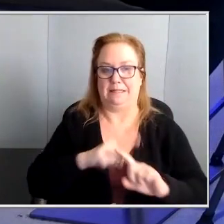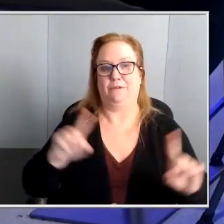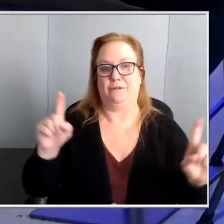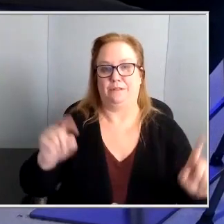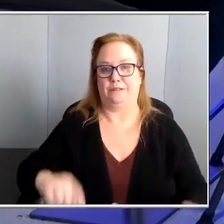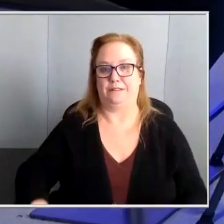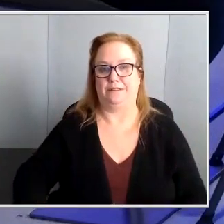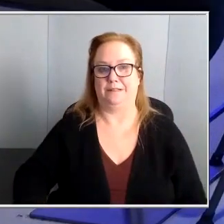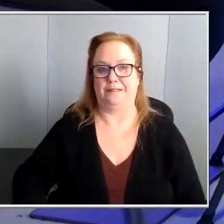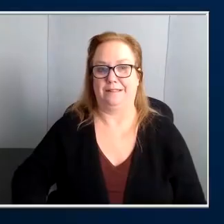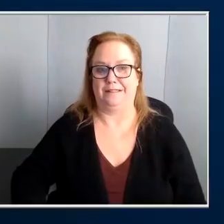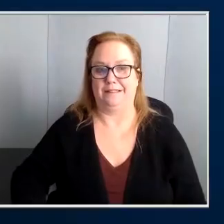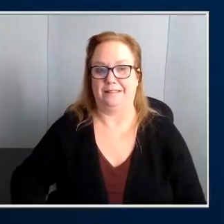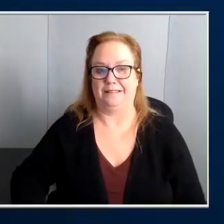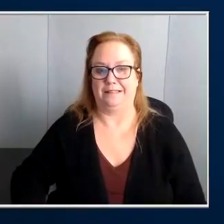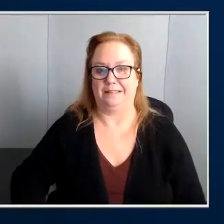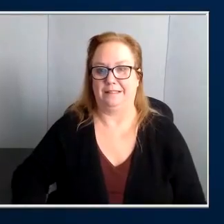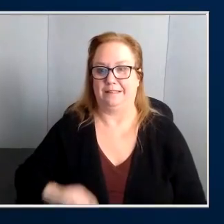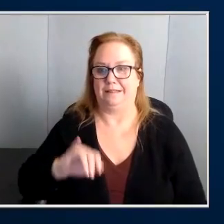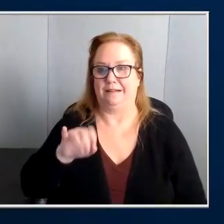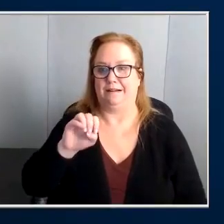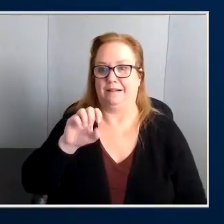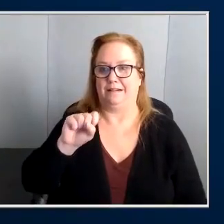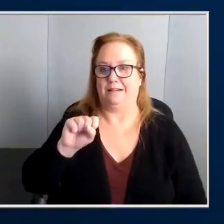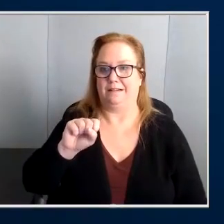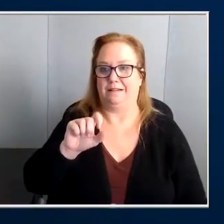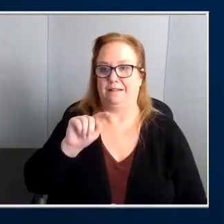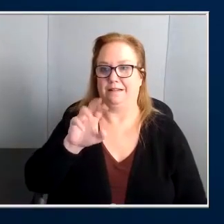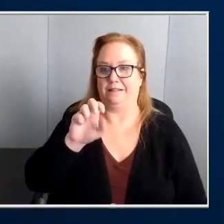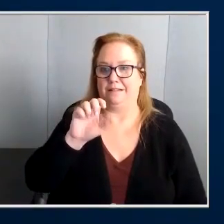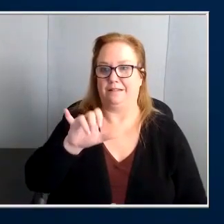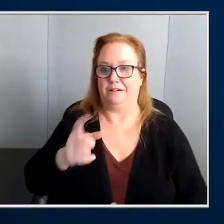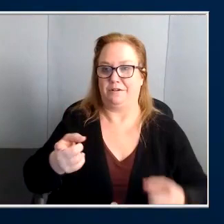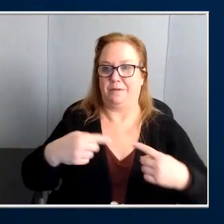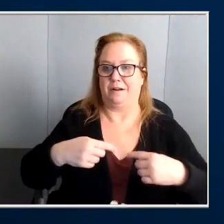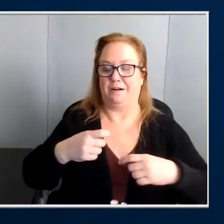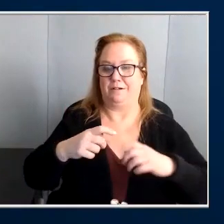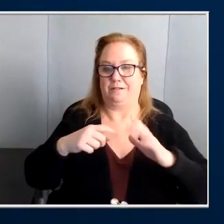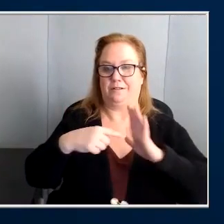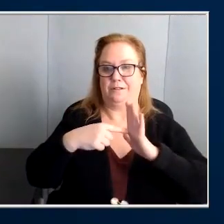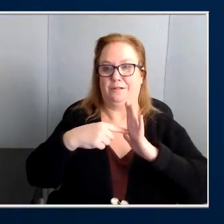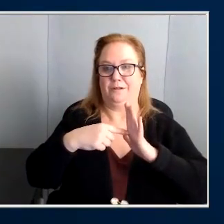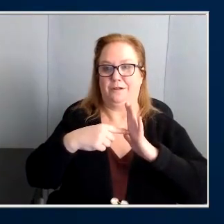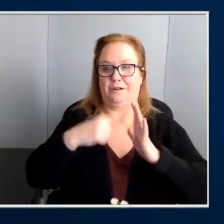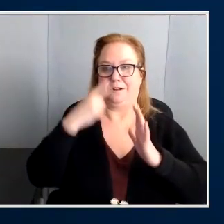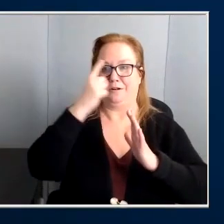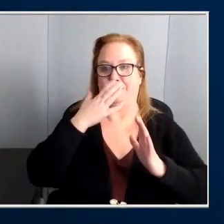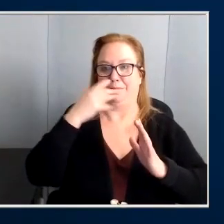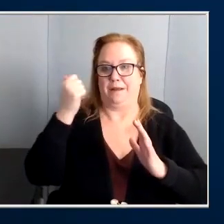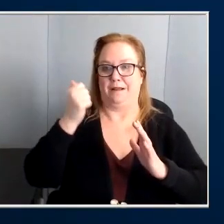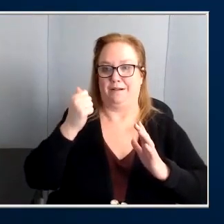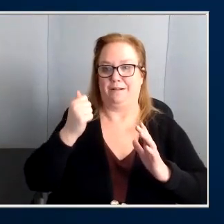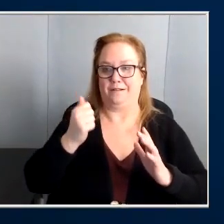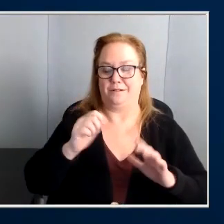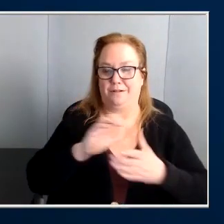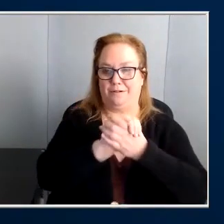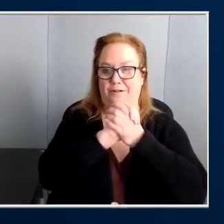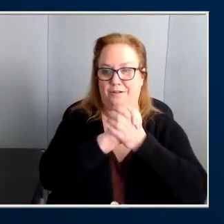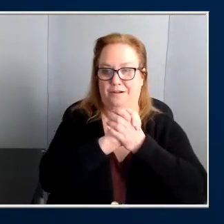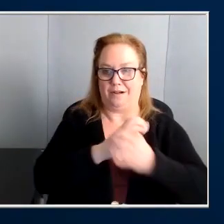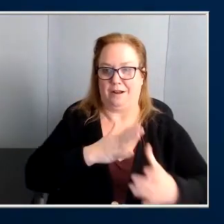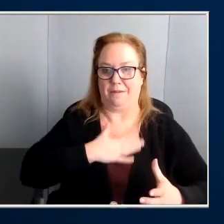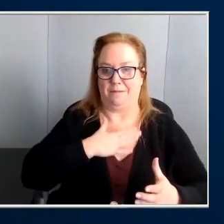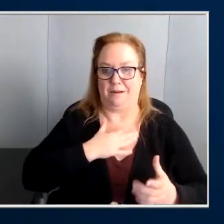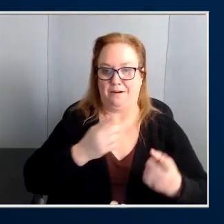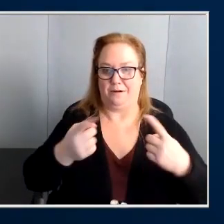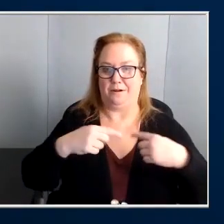simply marvelous. All right, Jess. I know. Tracy, you've been on our show many times. I think you look better than ever, so congrats. I'm so glad you're doing well.